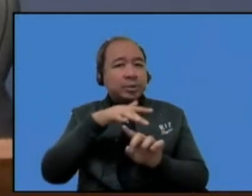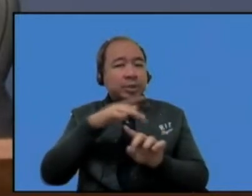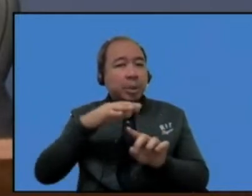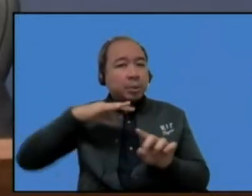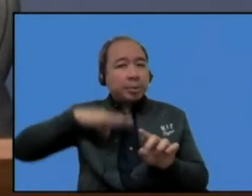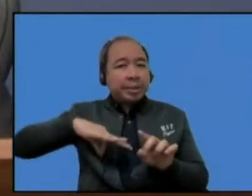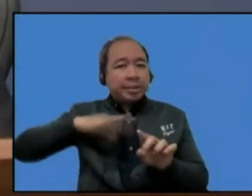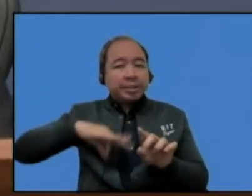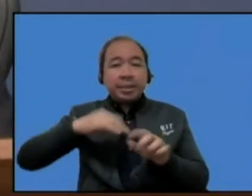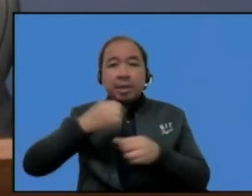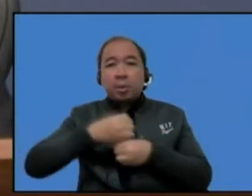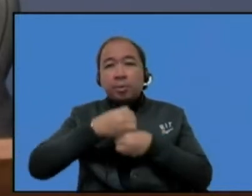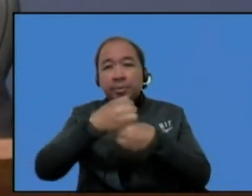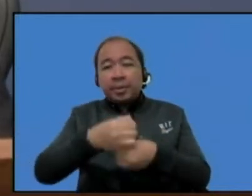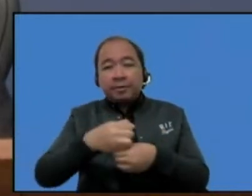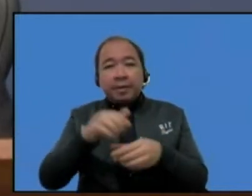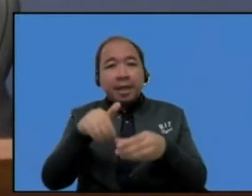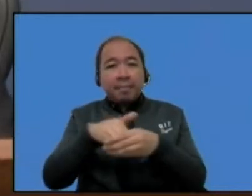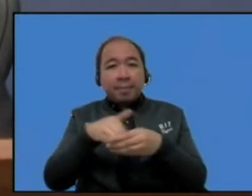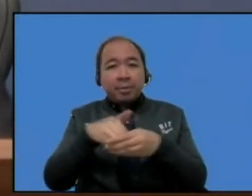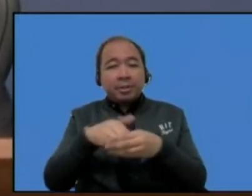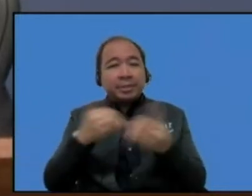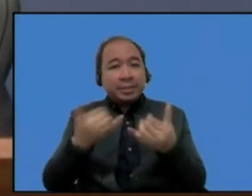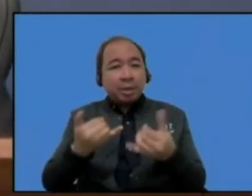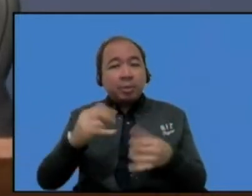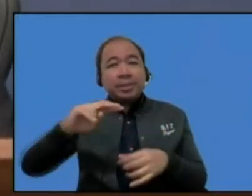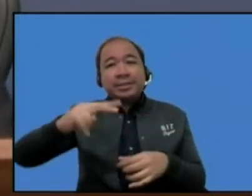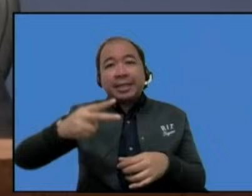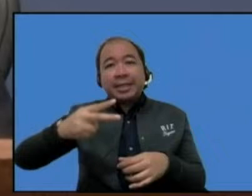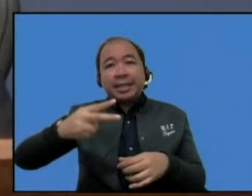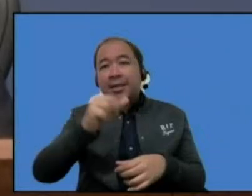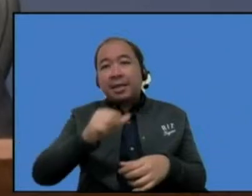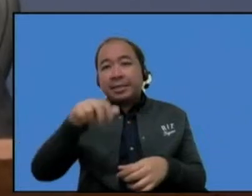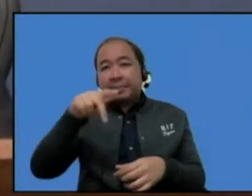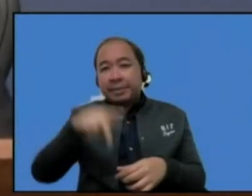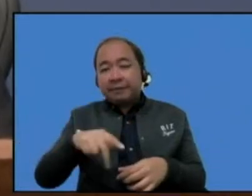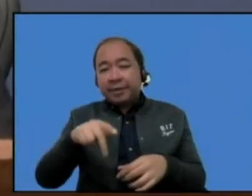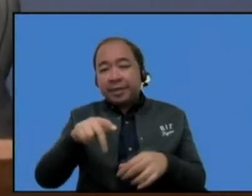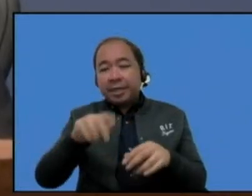of members to the second Asia Pacific Regional Review of